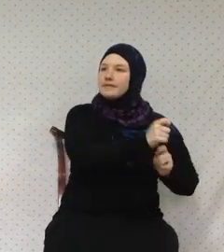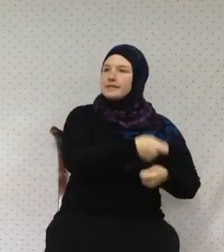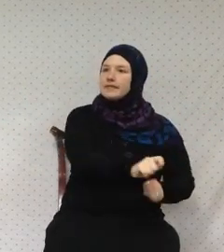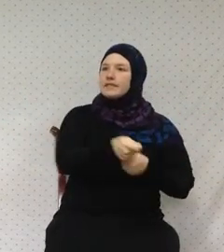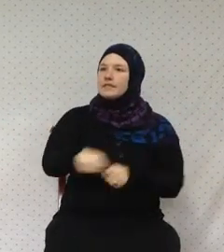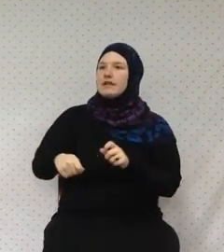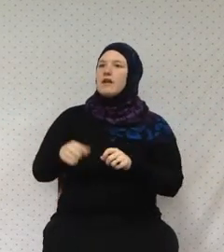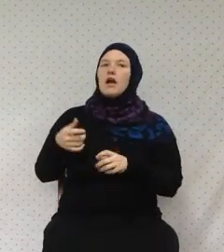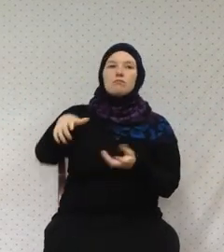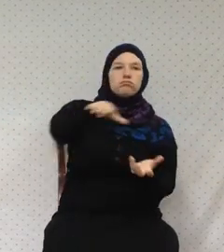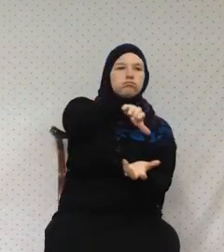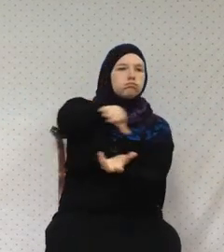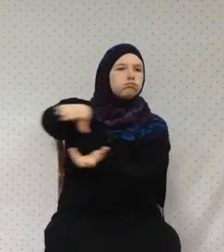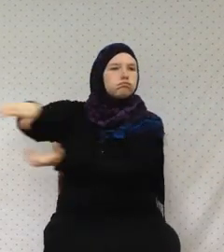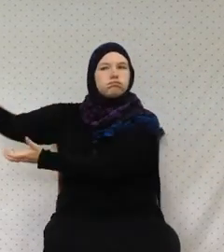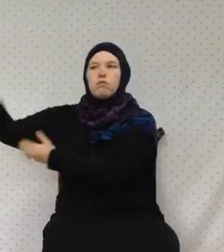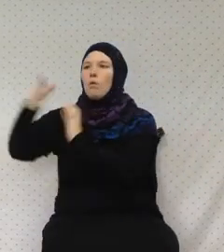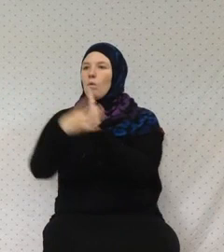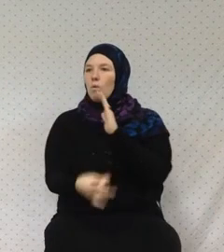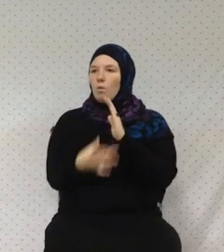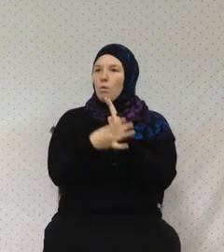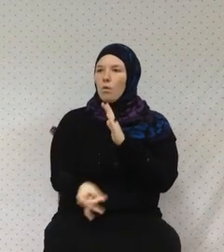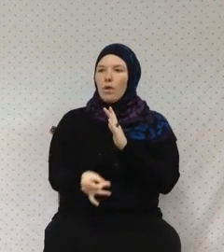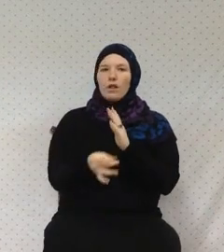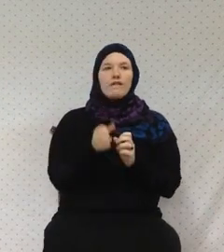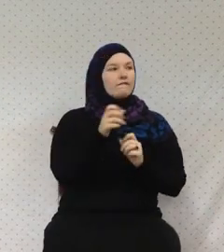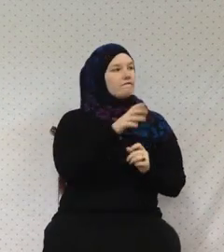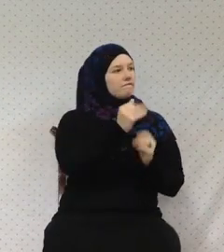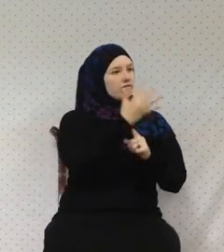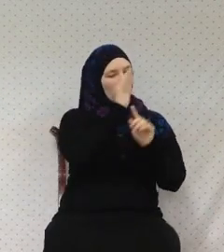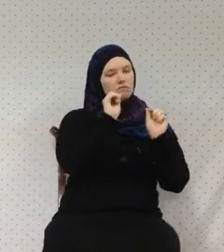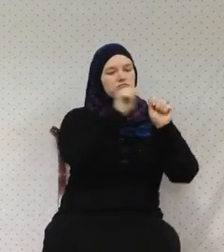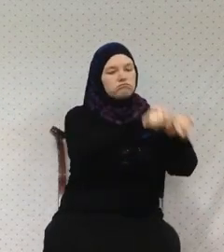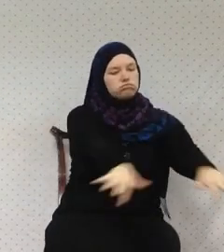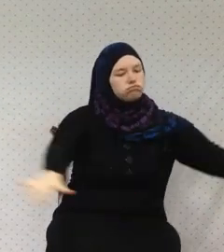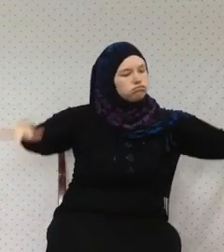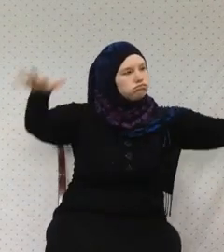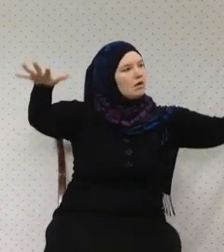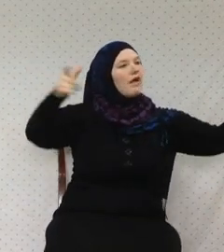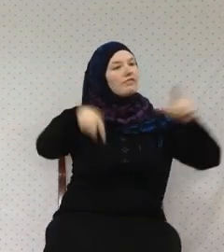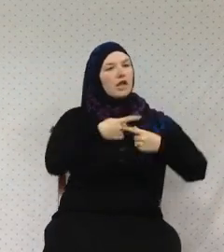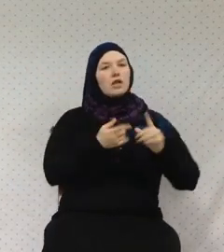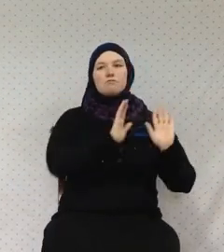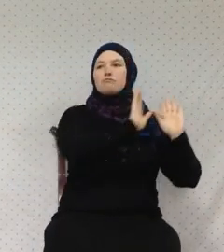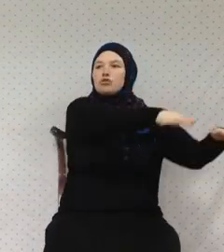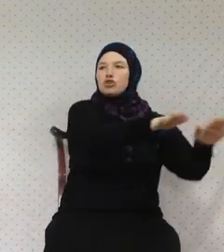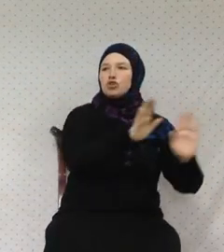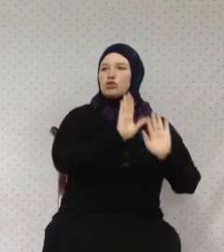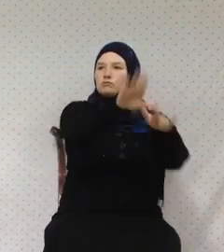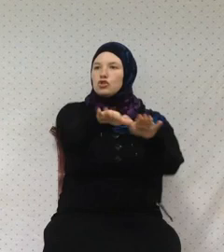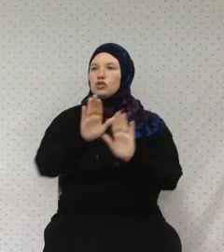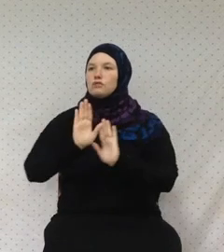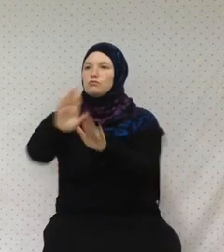and fill it with oil and lit it on fire and pushed them, trying to tell